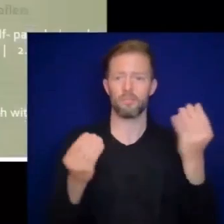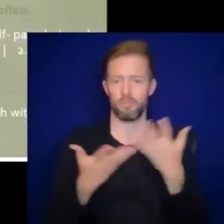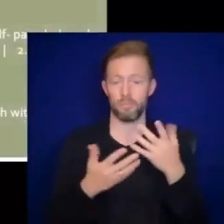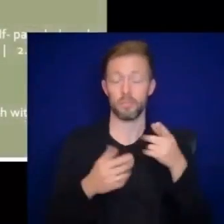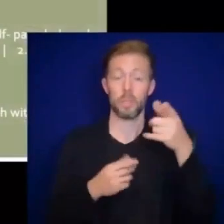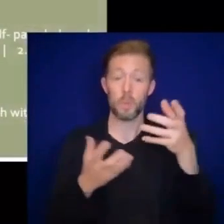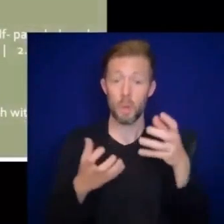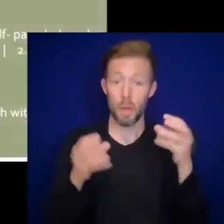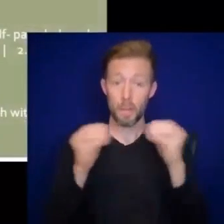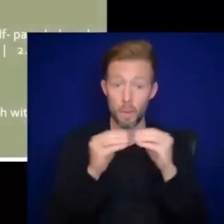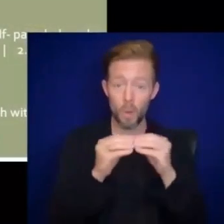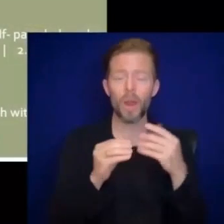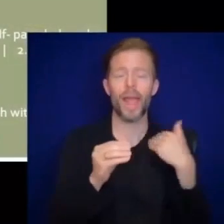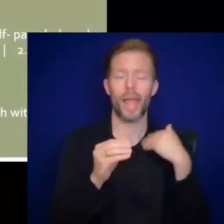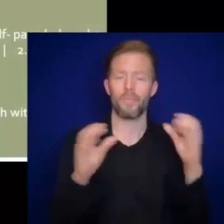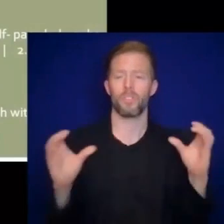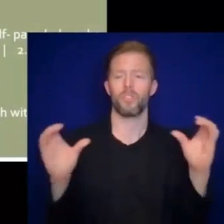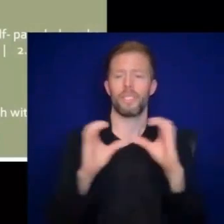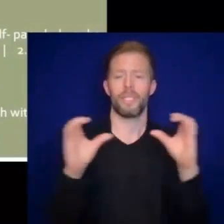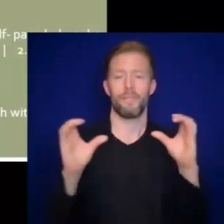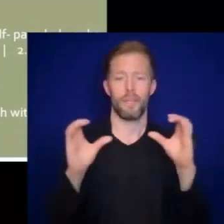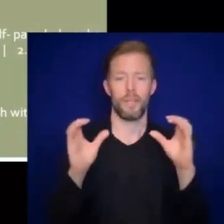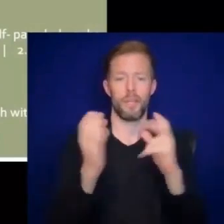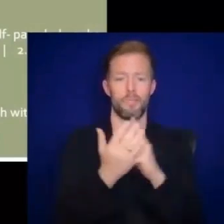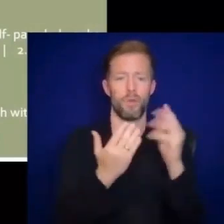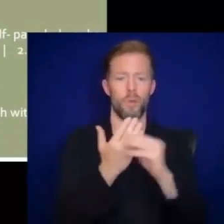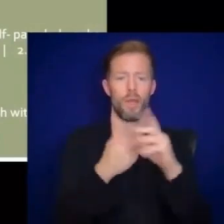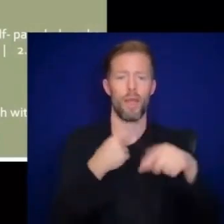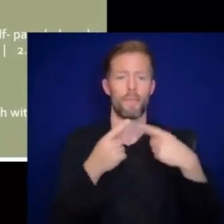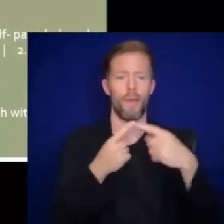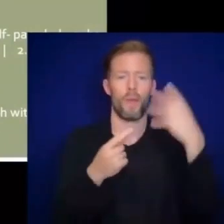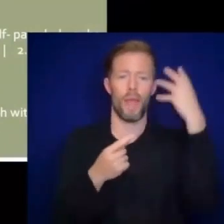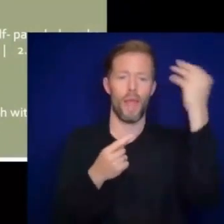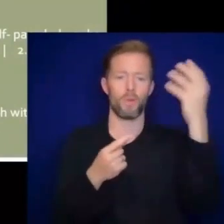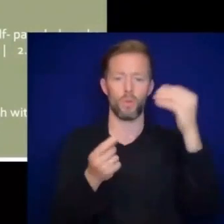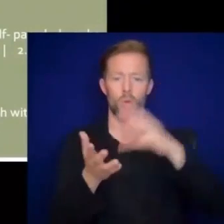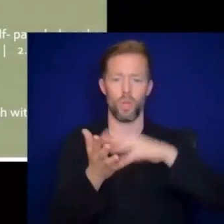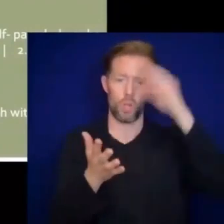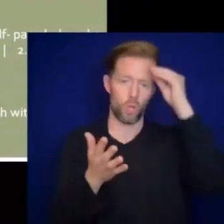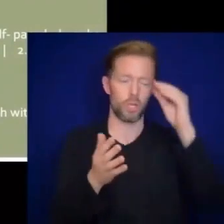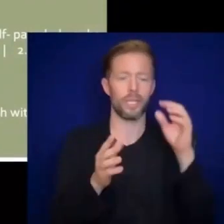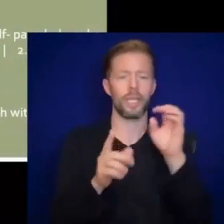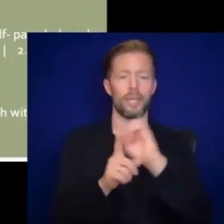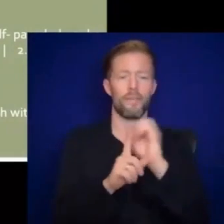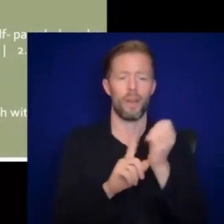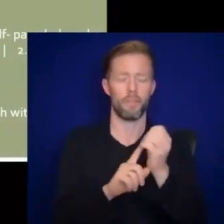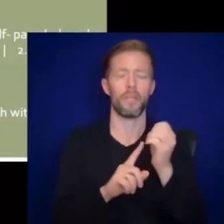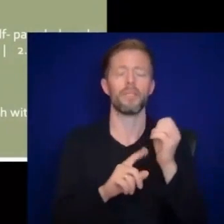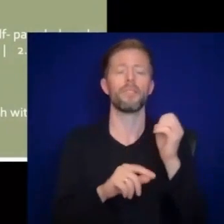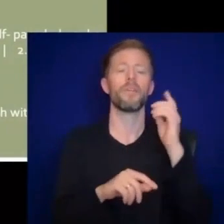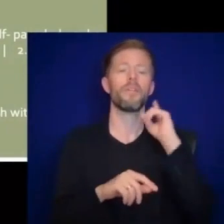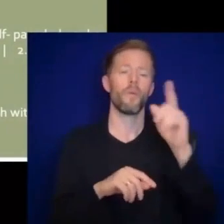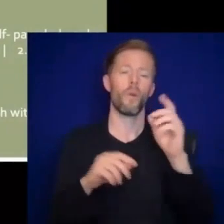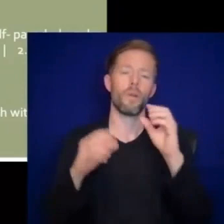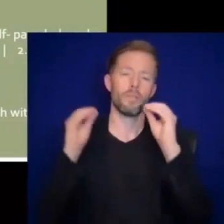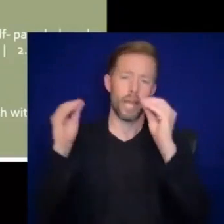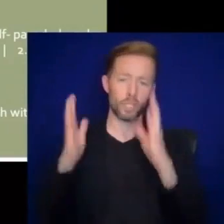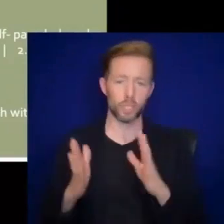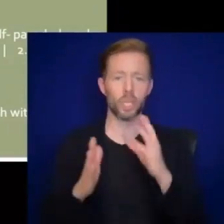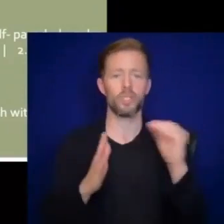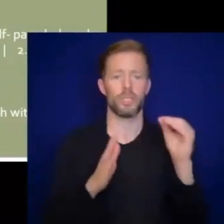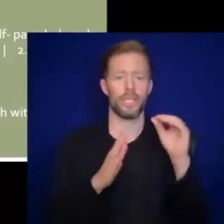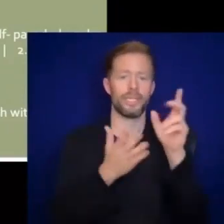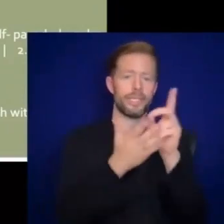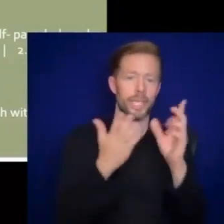if you want more, we have certificate programs about outdoor learning environments for educators and for